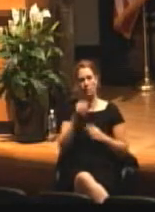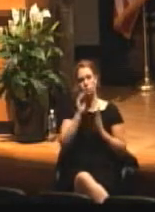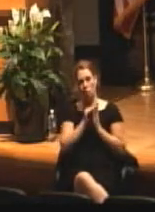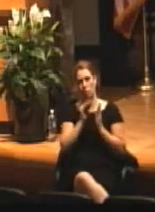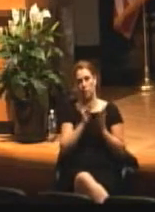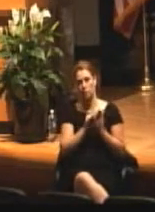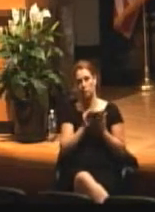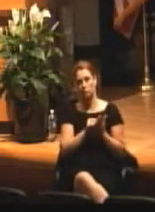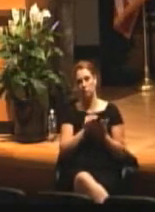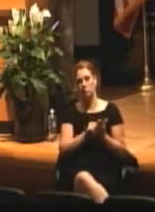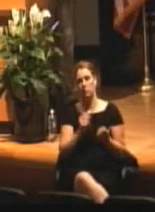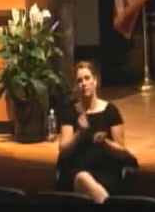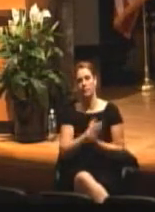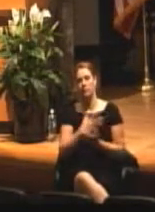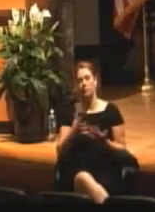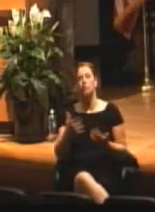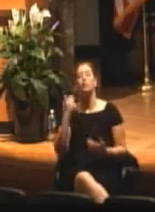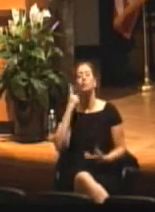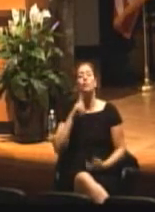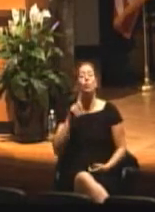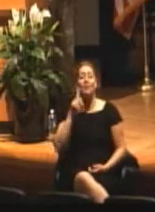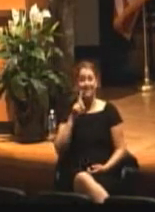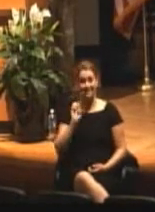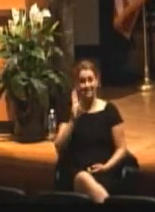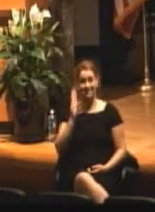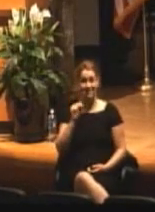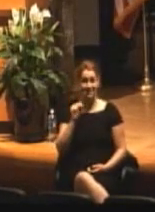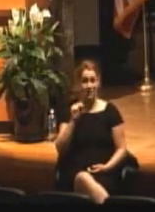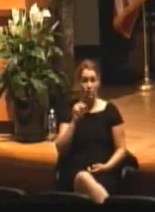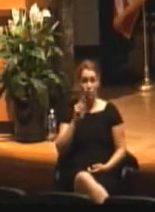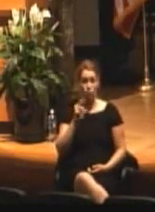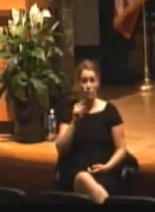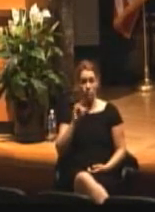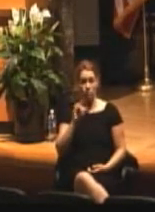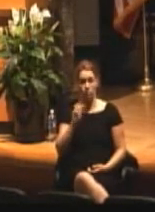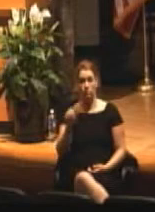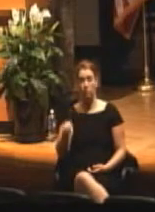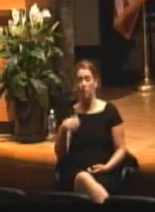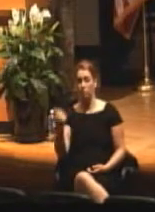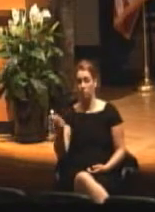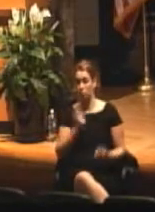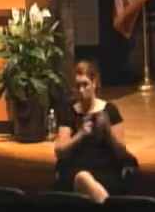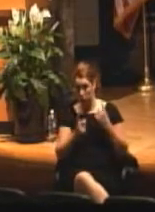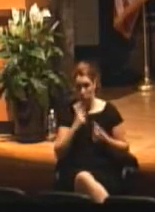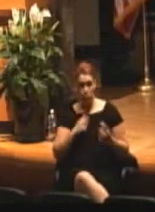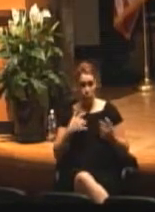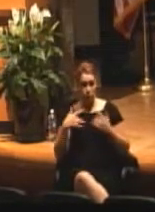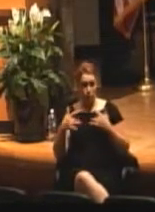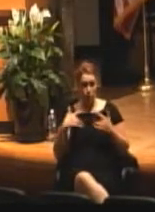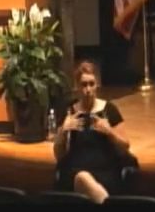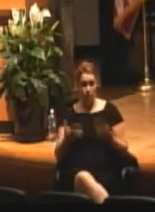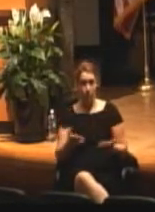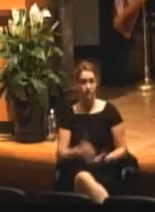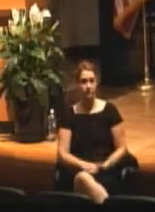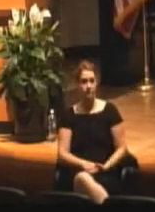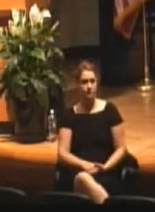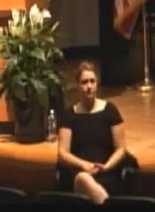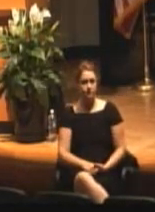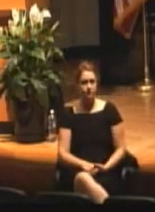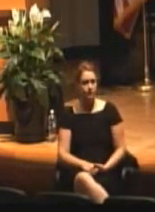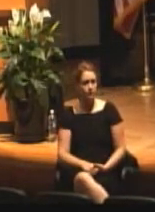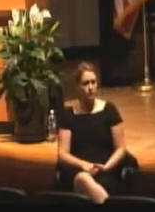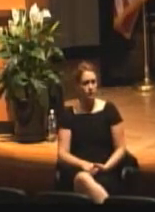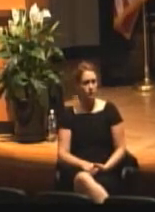So for the debt ratios, any other questions or concerns on that? Anybody want to need anything? Okay.